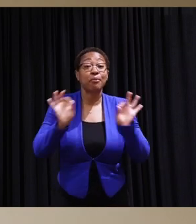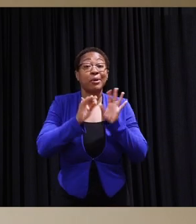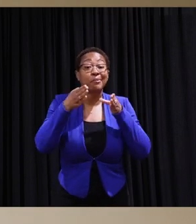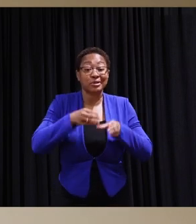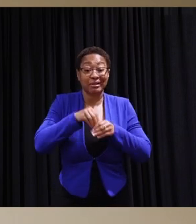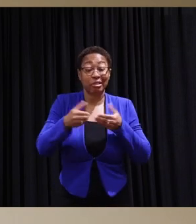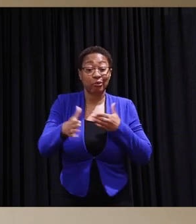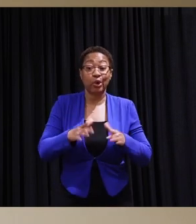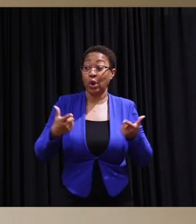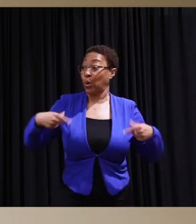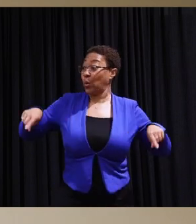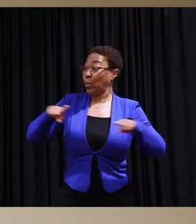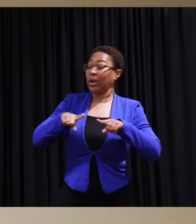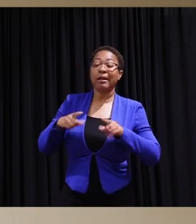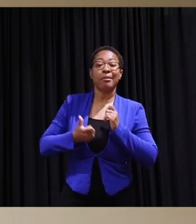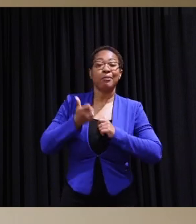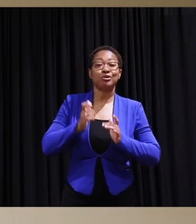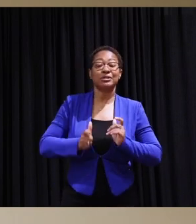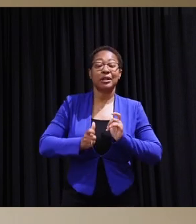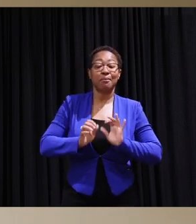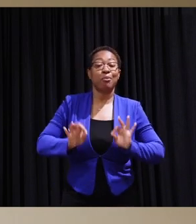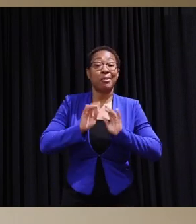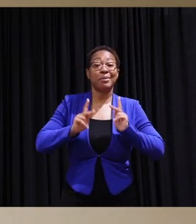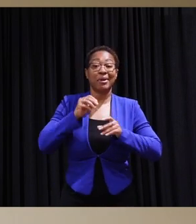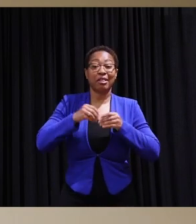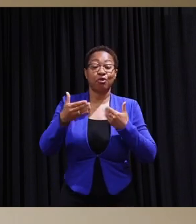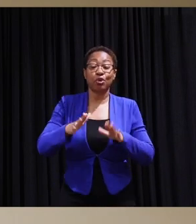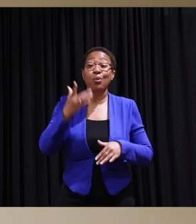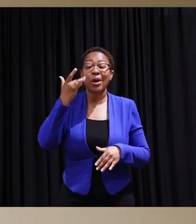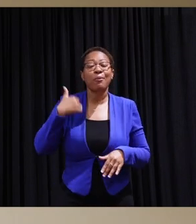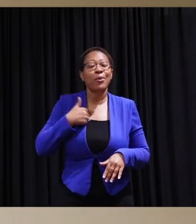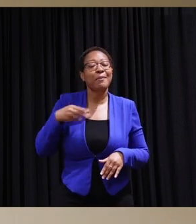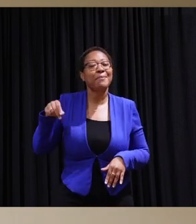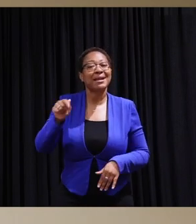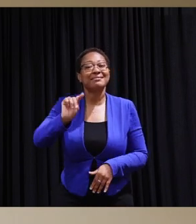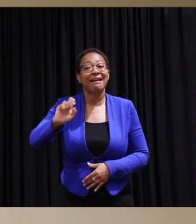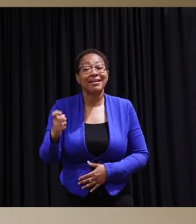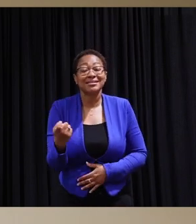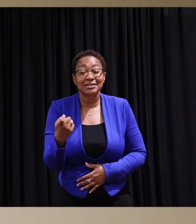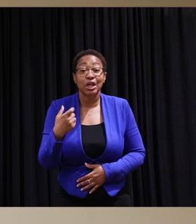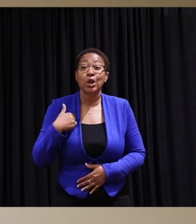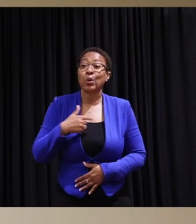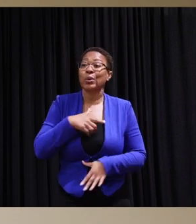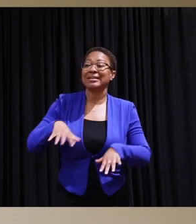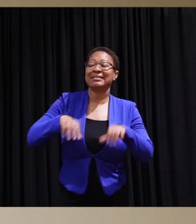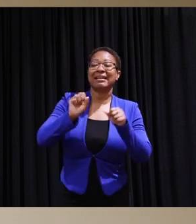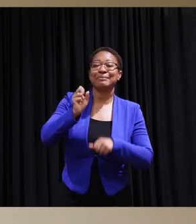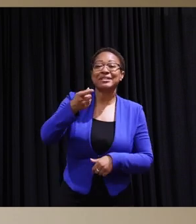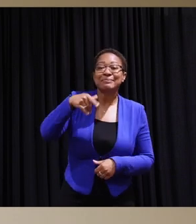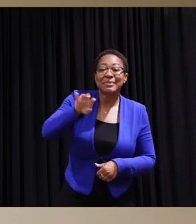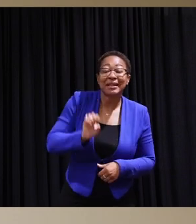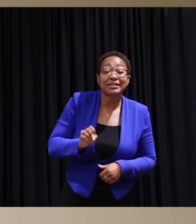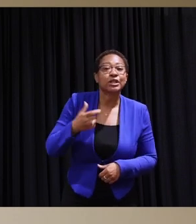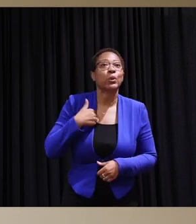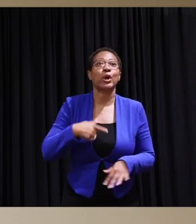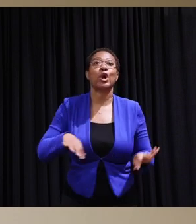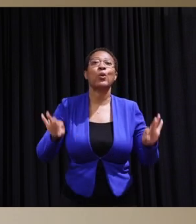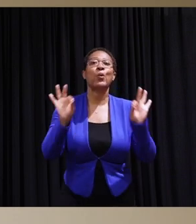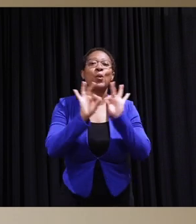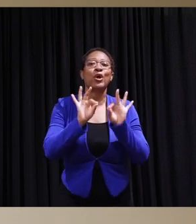in the room. We are the most important person in the room because we're taxpayers, because we take up space, because we're